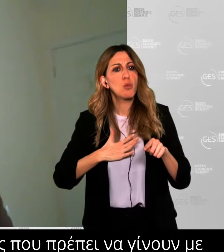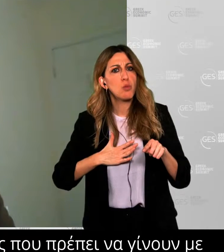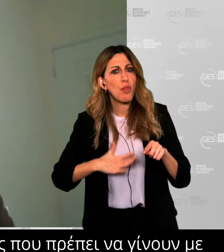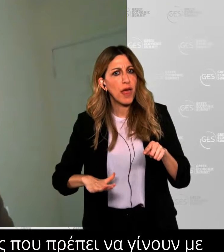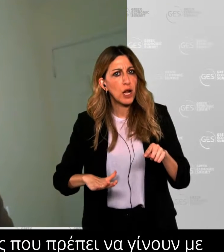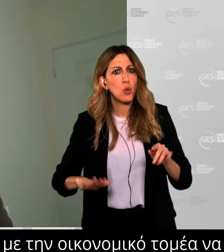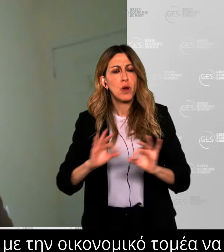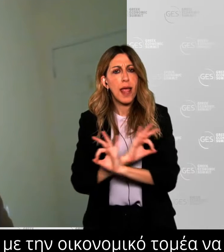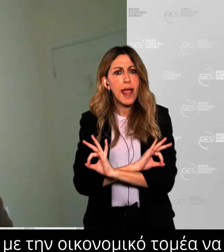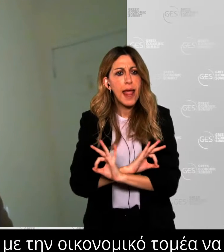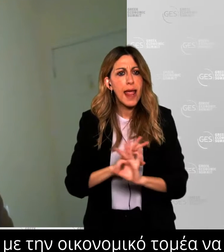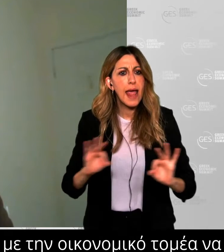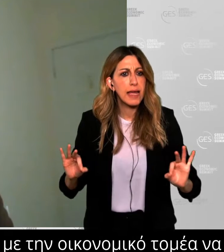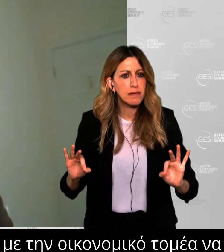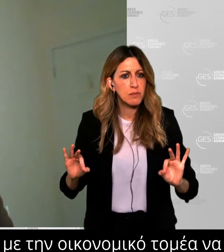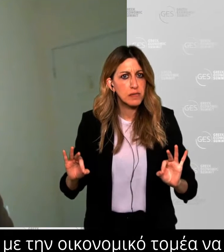enable those.